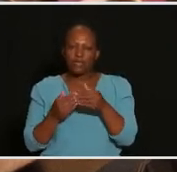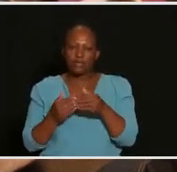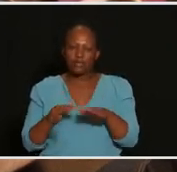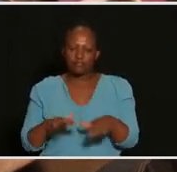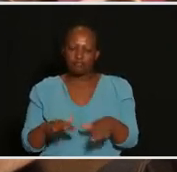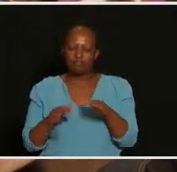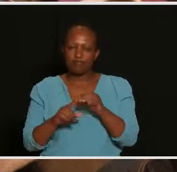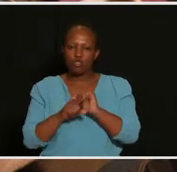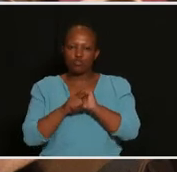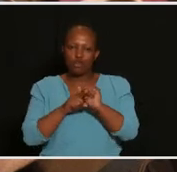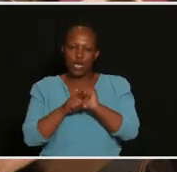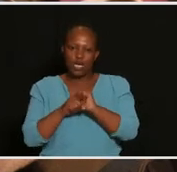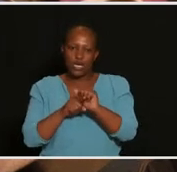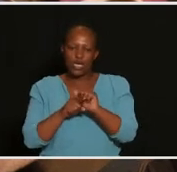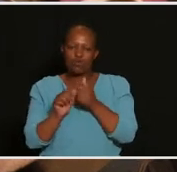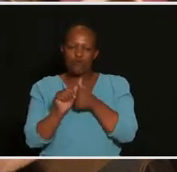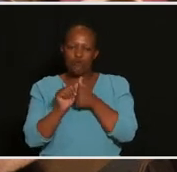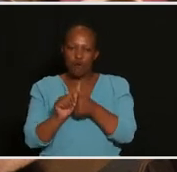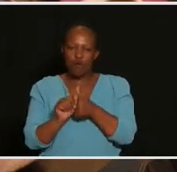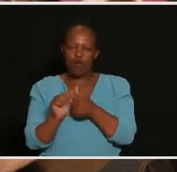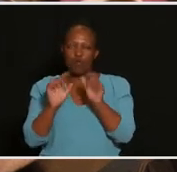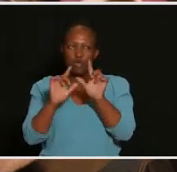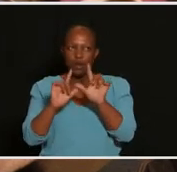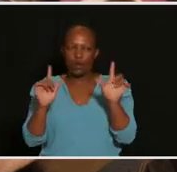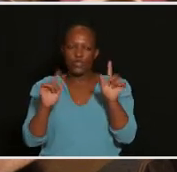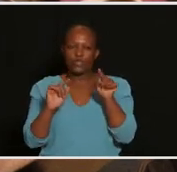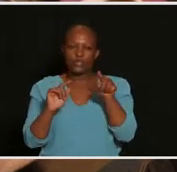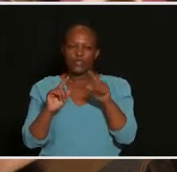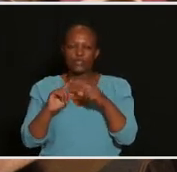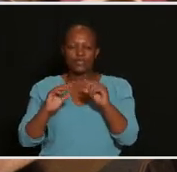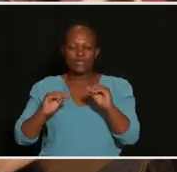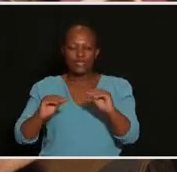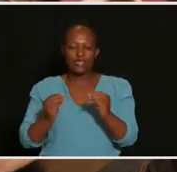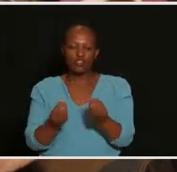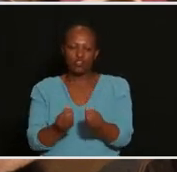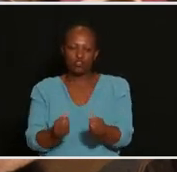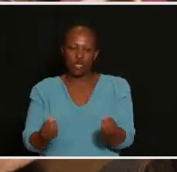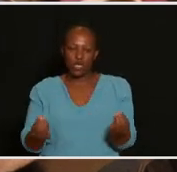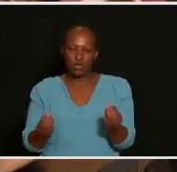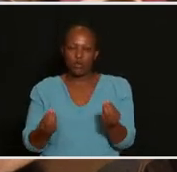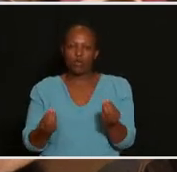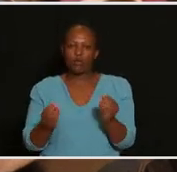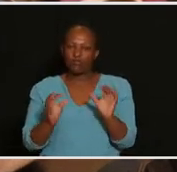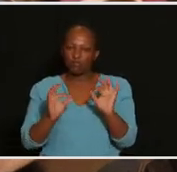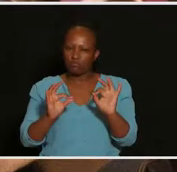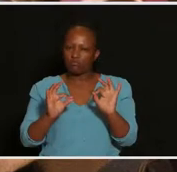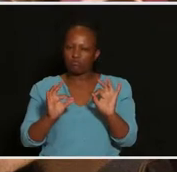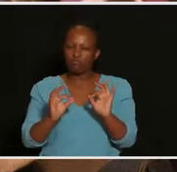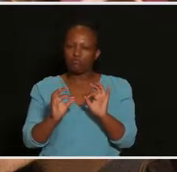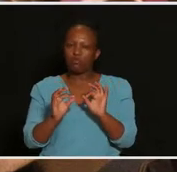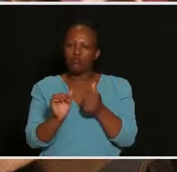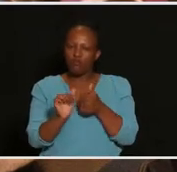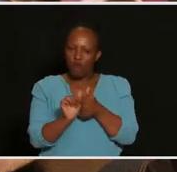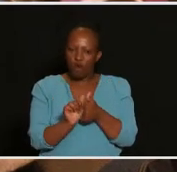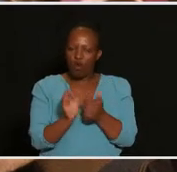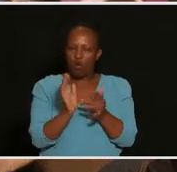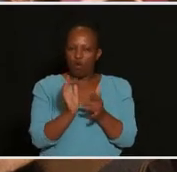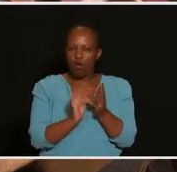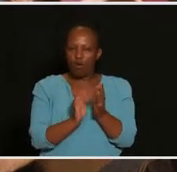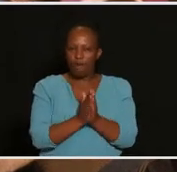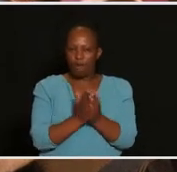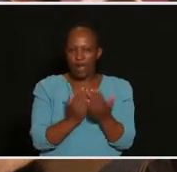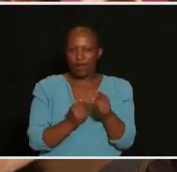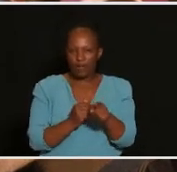training and admonition of the Lord to teach them to educate them diligently according to the word of God